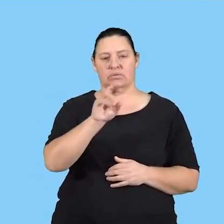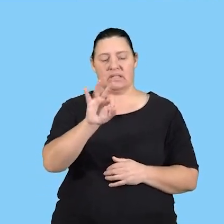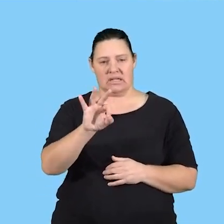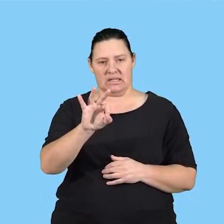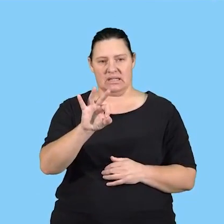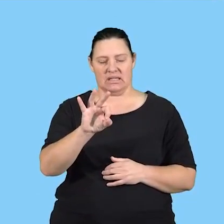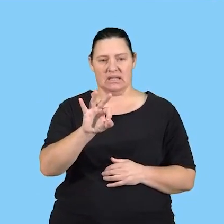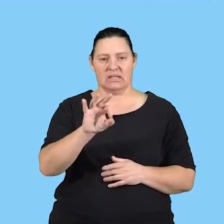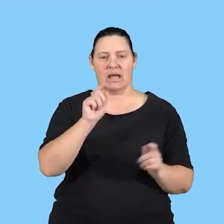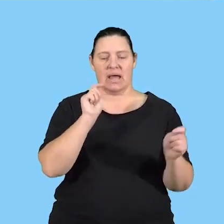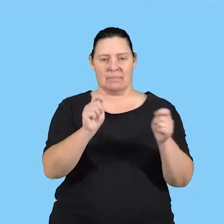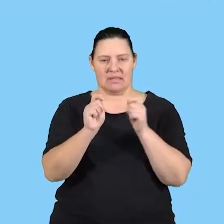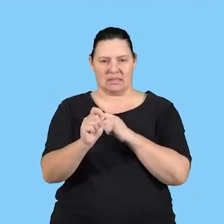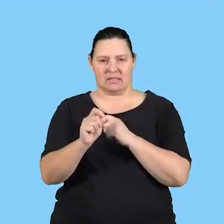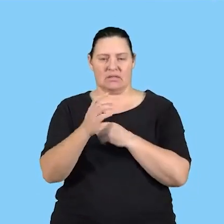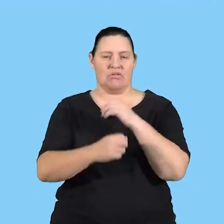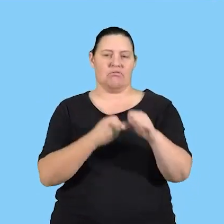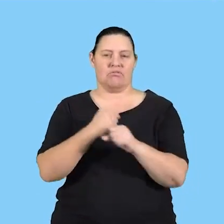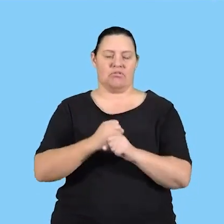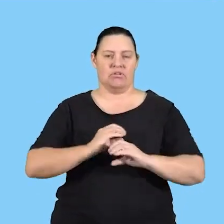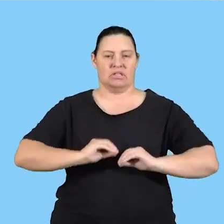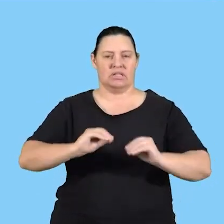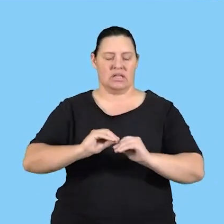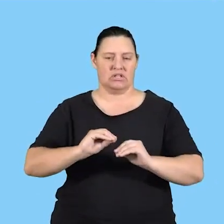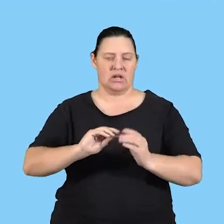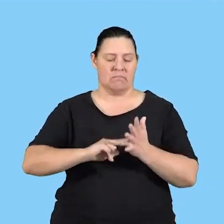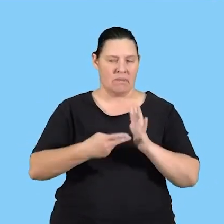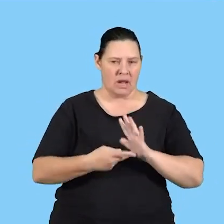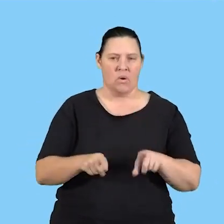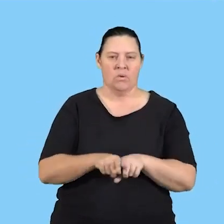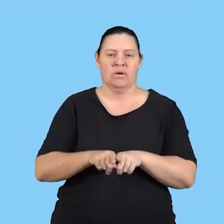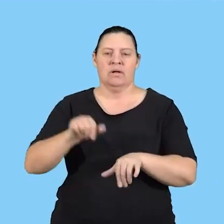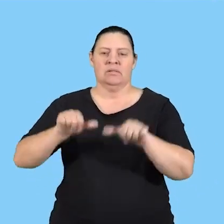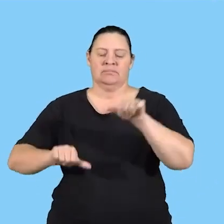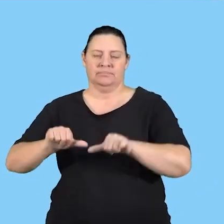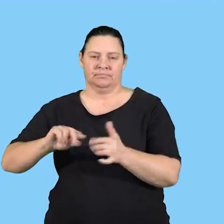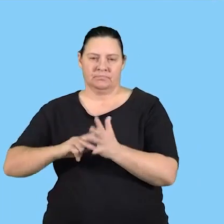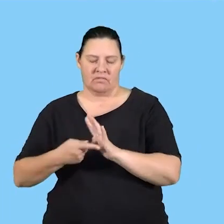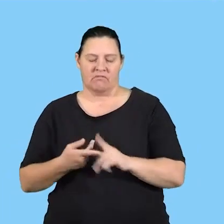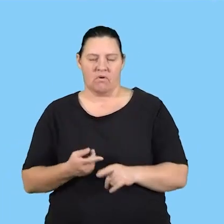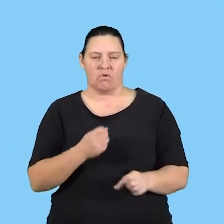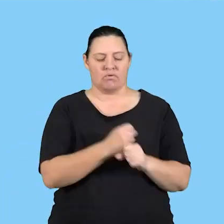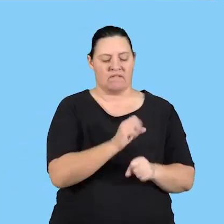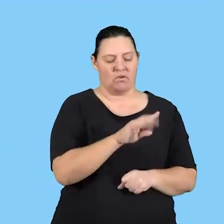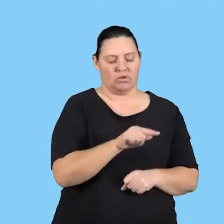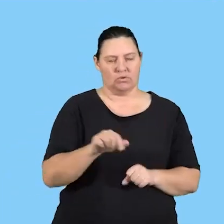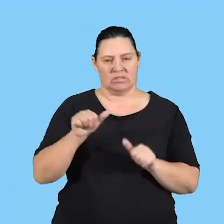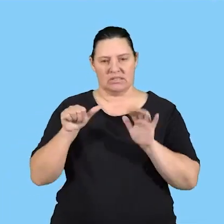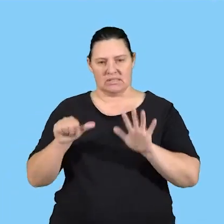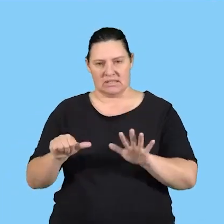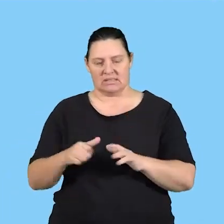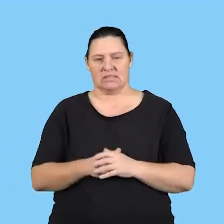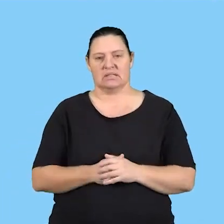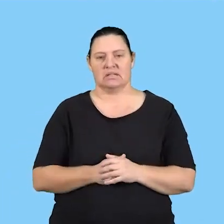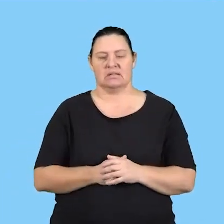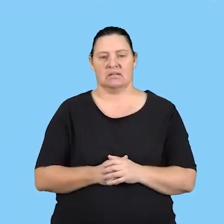amended annual teaching plans and assessment plans for mathematics grade 4 to 6.